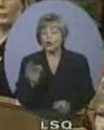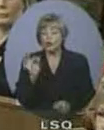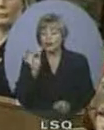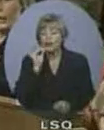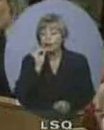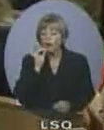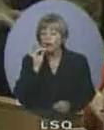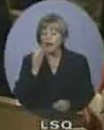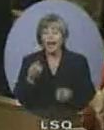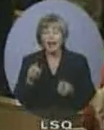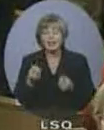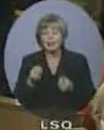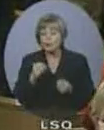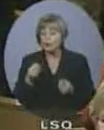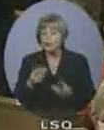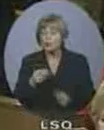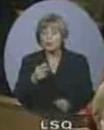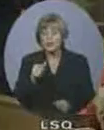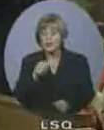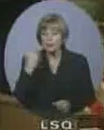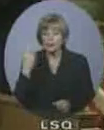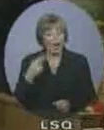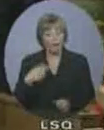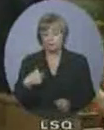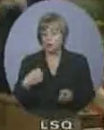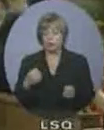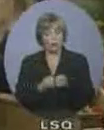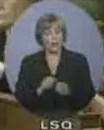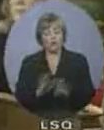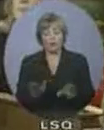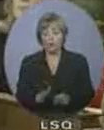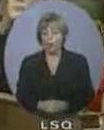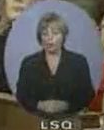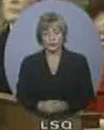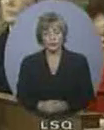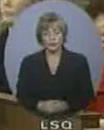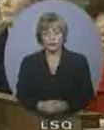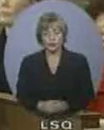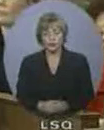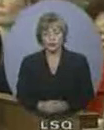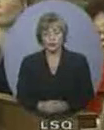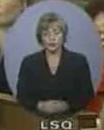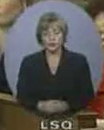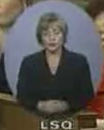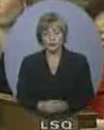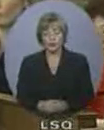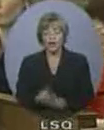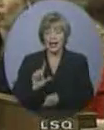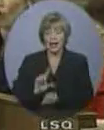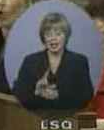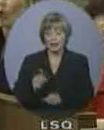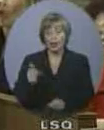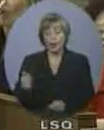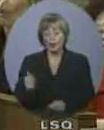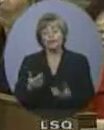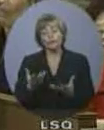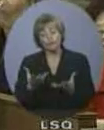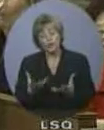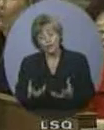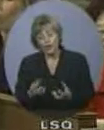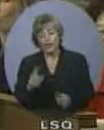country. Let's see if we got this right. The Liberals want to go easy on people who get involved with drugs, but they want to